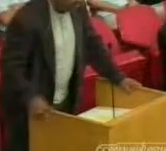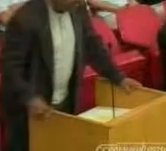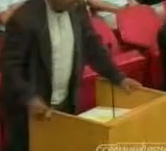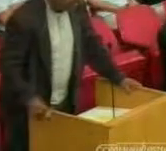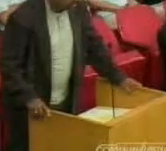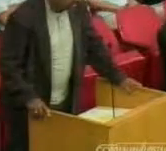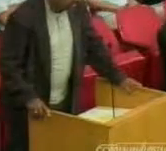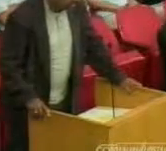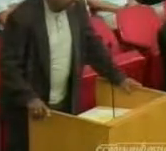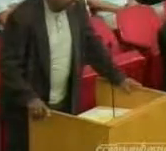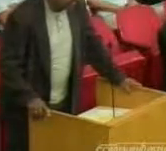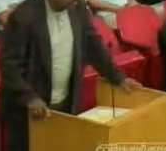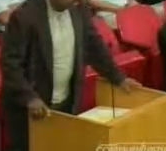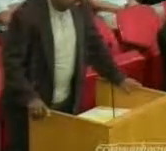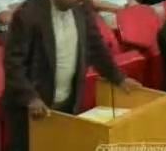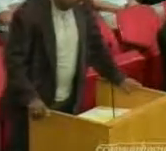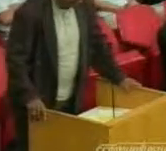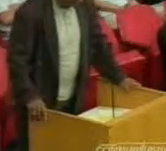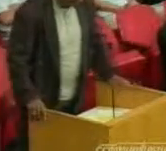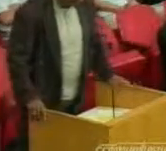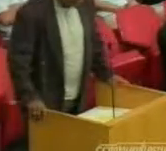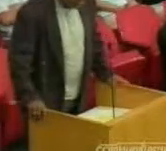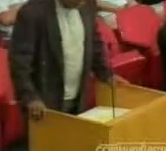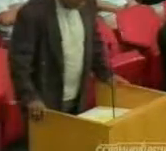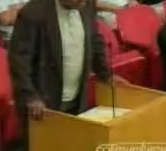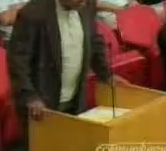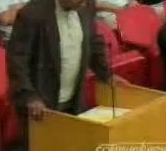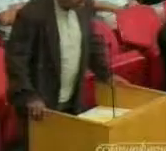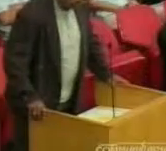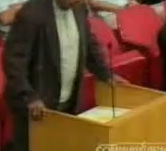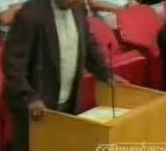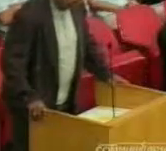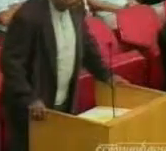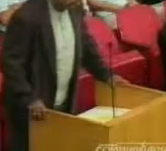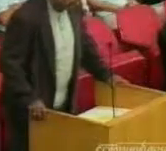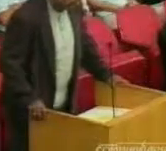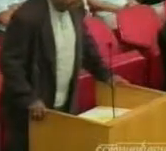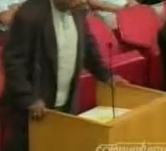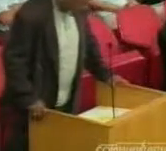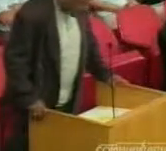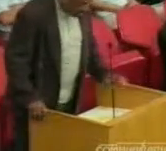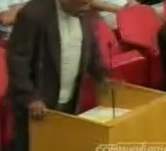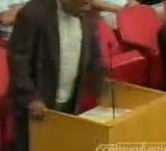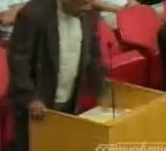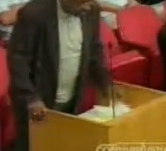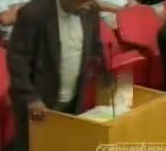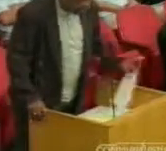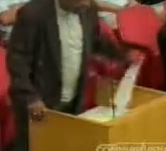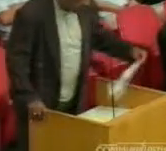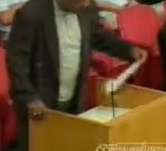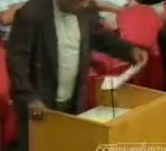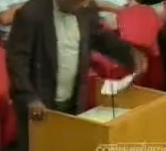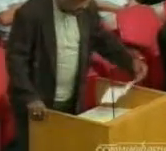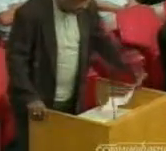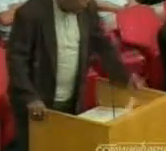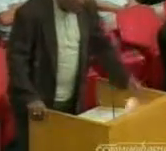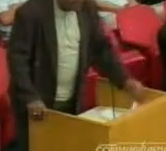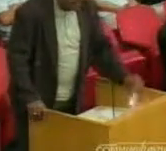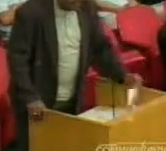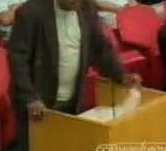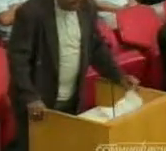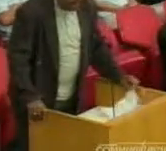year. A lot less than some people were made hired in off the street that didn't know jack about the job, but were put in a supervisory